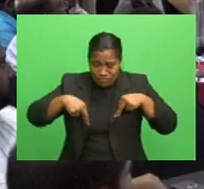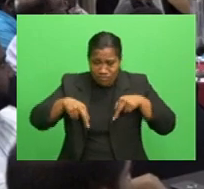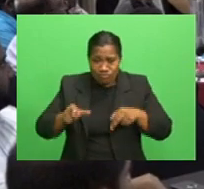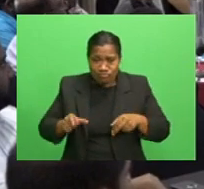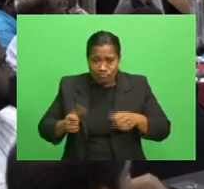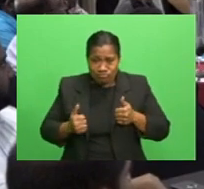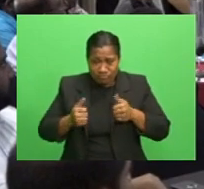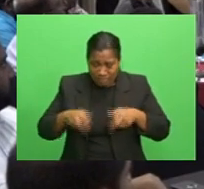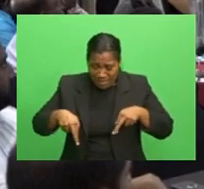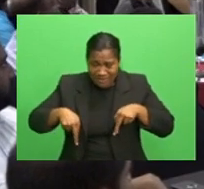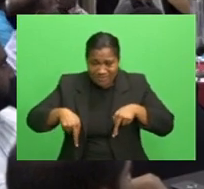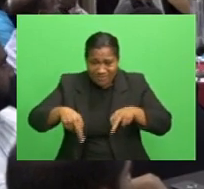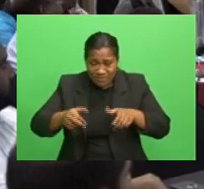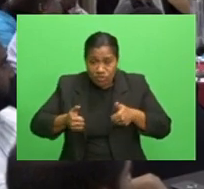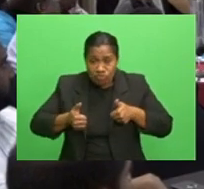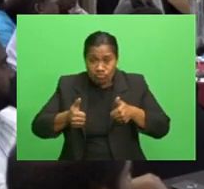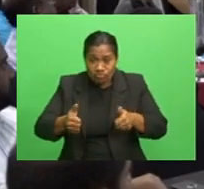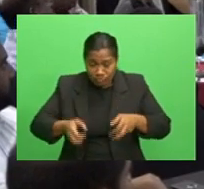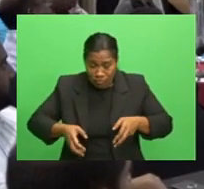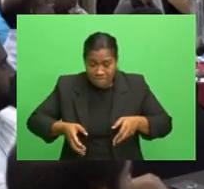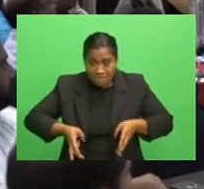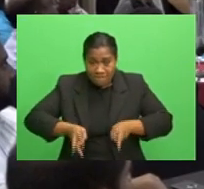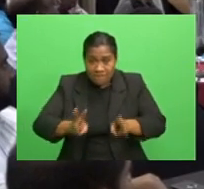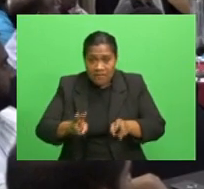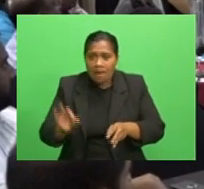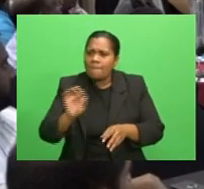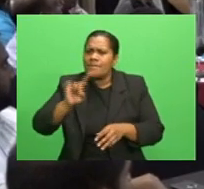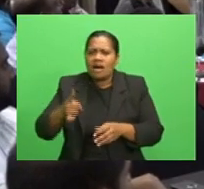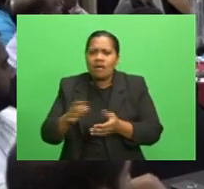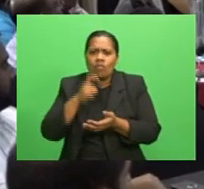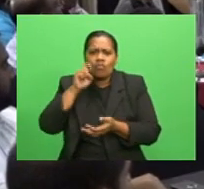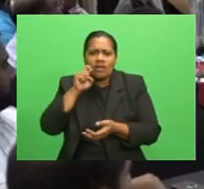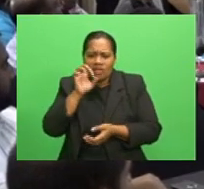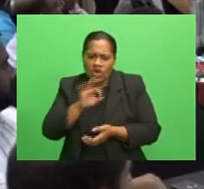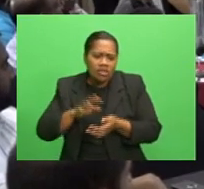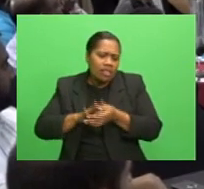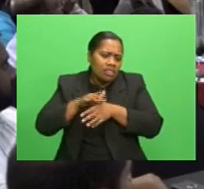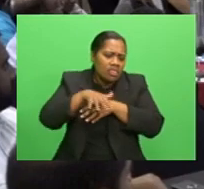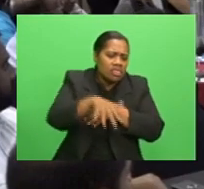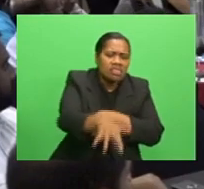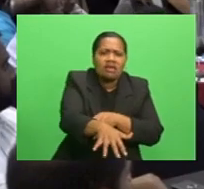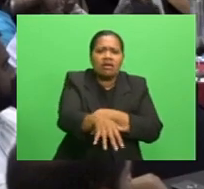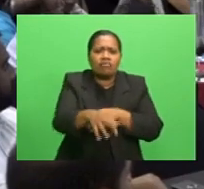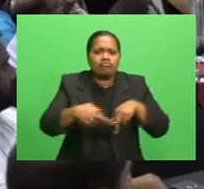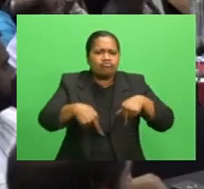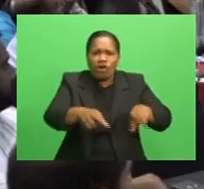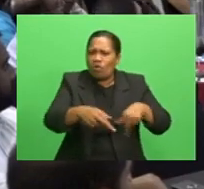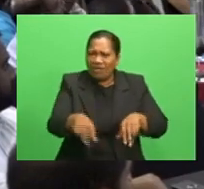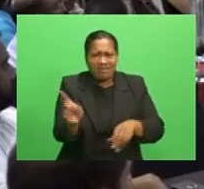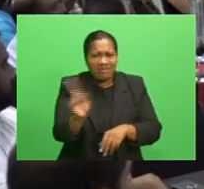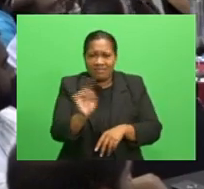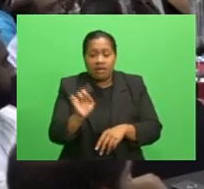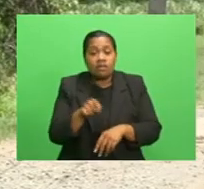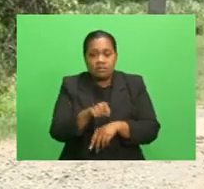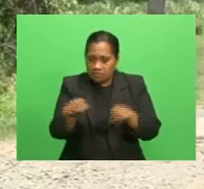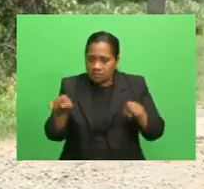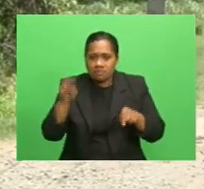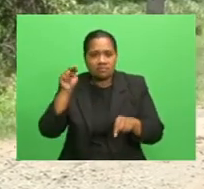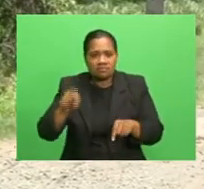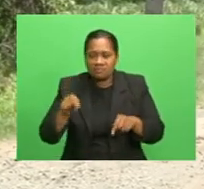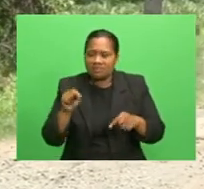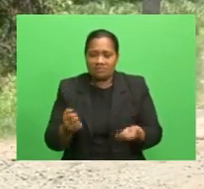the highway is wet, the cars get muddy, the mud goes on. You know, these are very basic things. So you have to actually adhere.